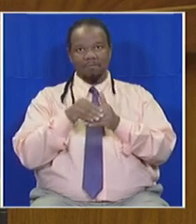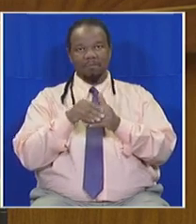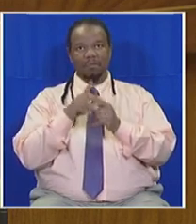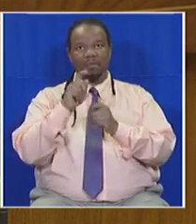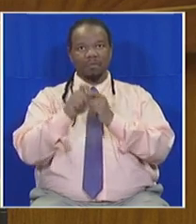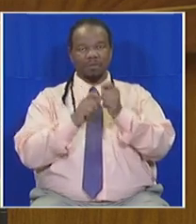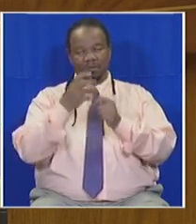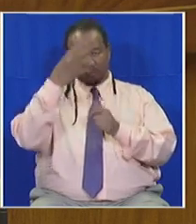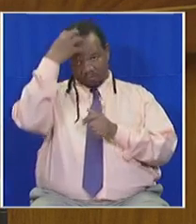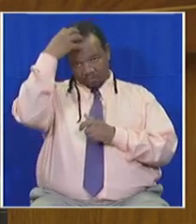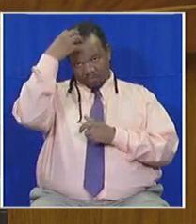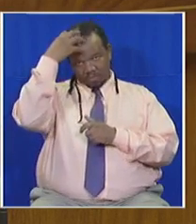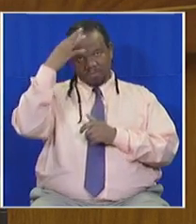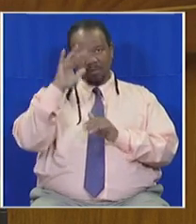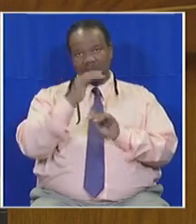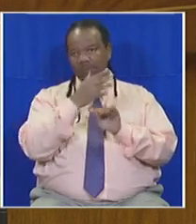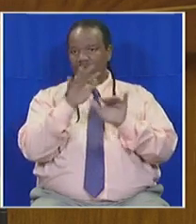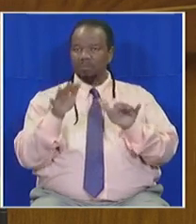Leaders, Fellow Citizens.